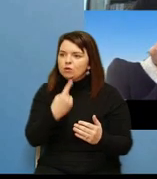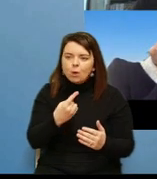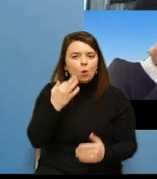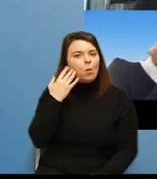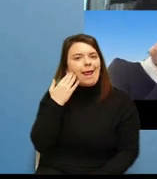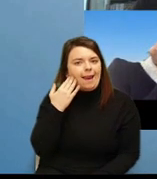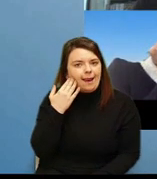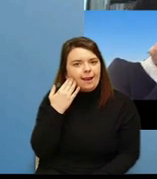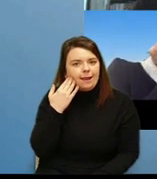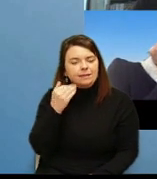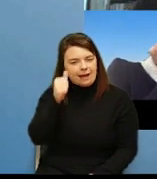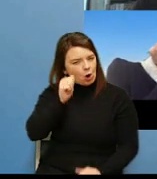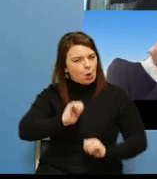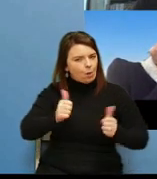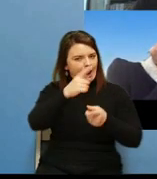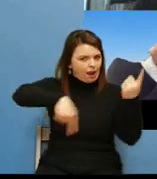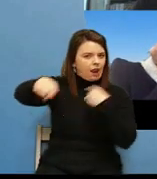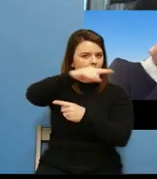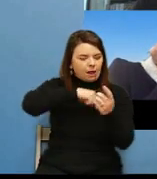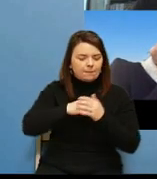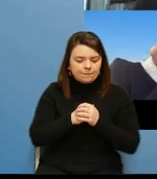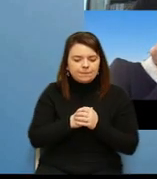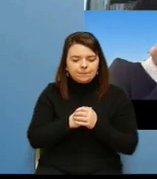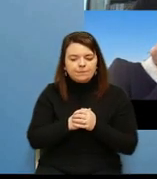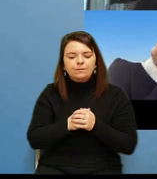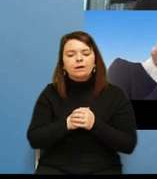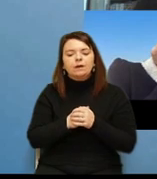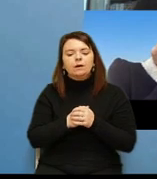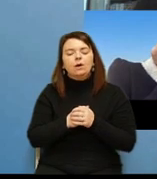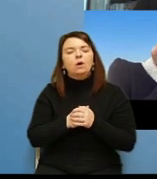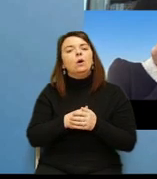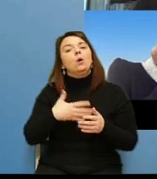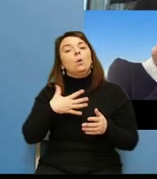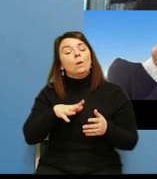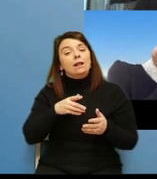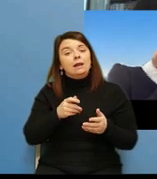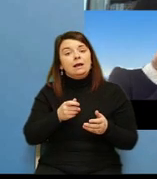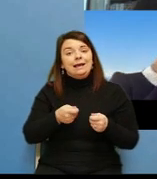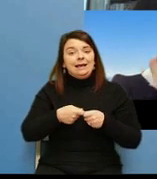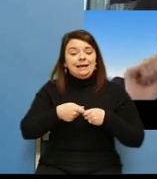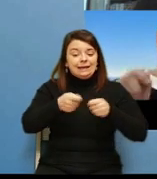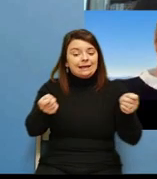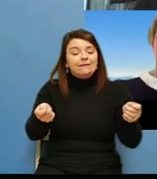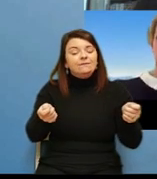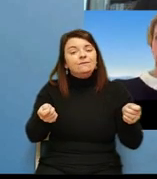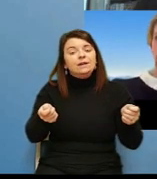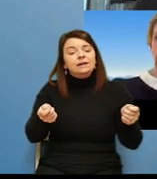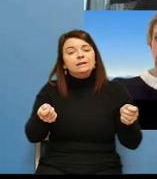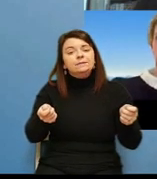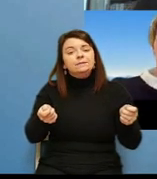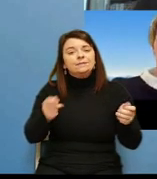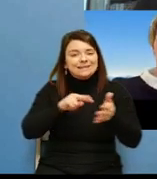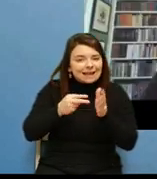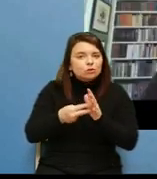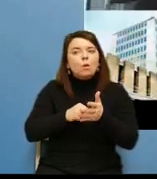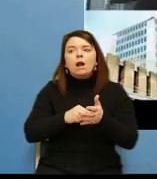understand what they need to invoice and report when. So the invoicing will come through the item of service element, which will be mitigated through. We're also going to issue